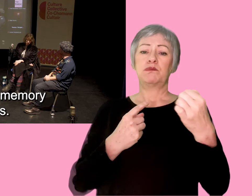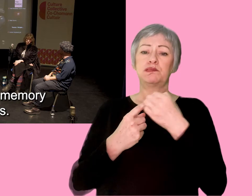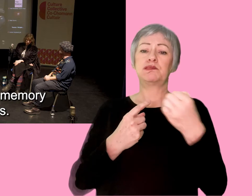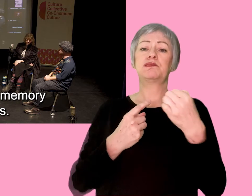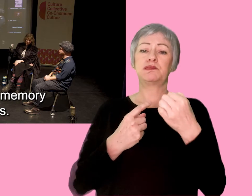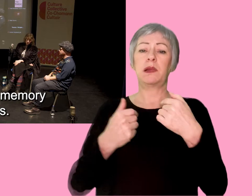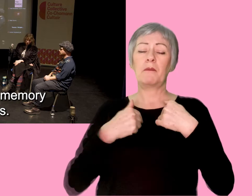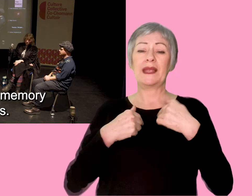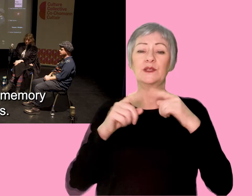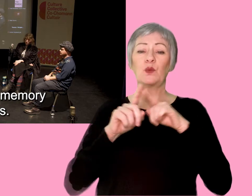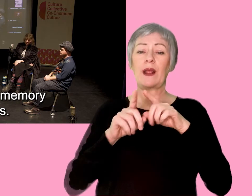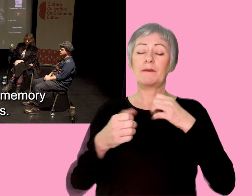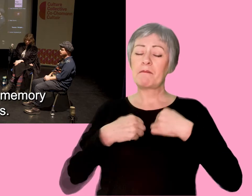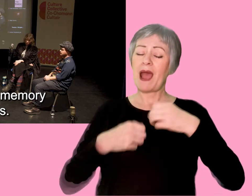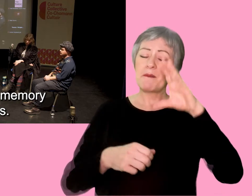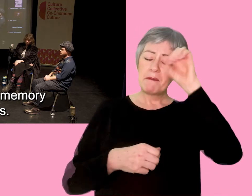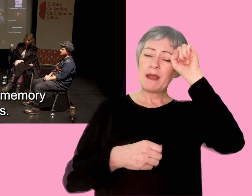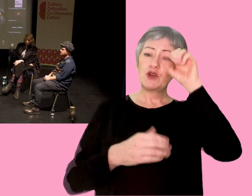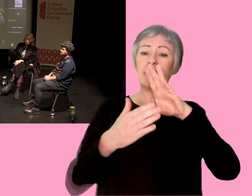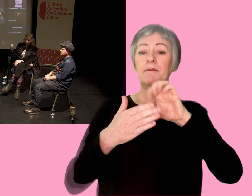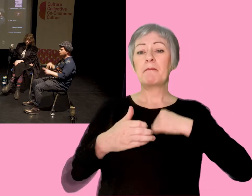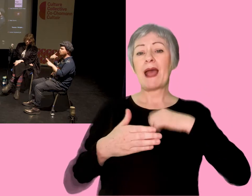resounds in my memory and experiences.